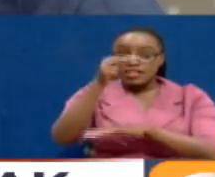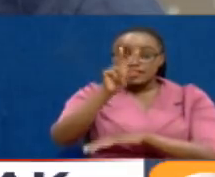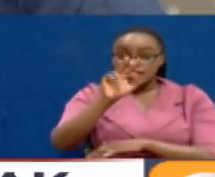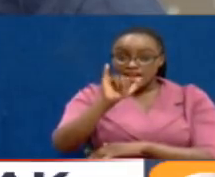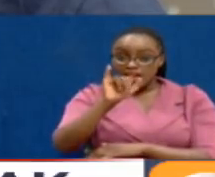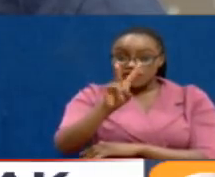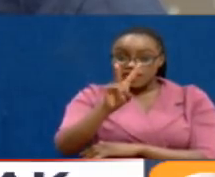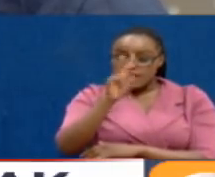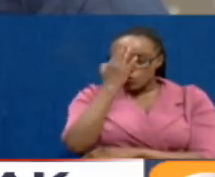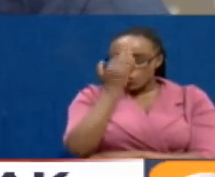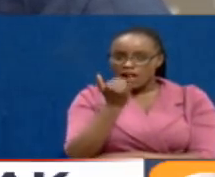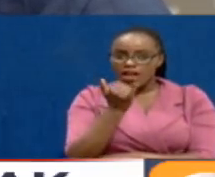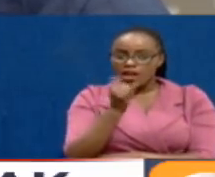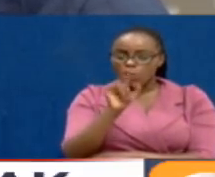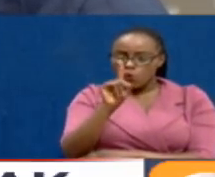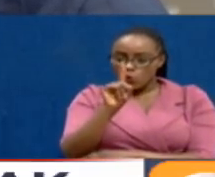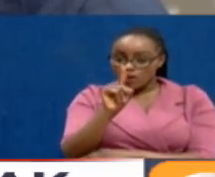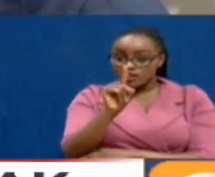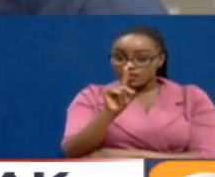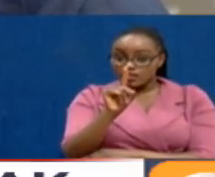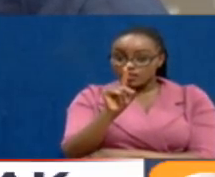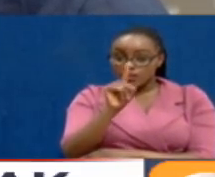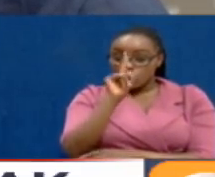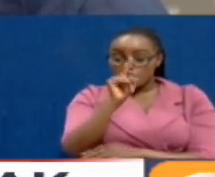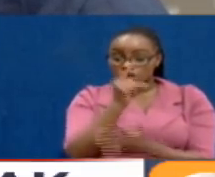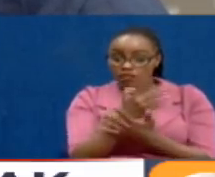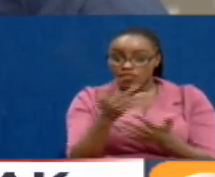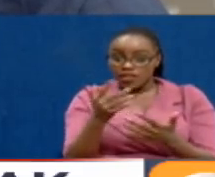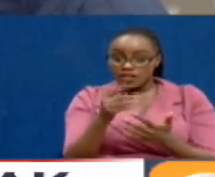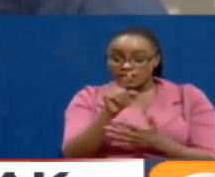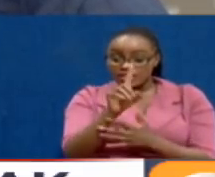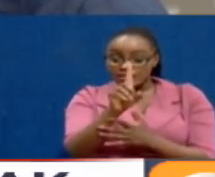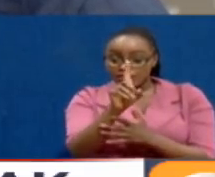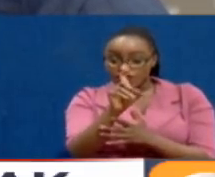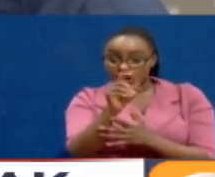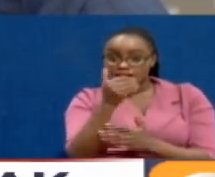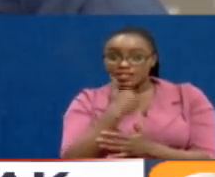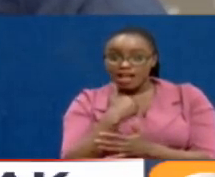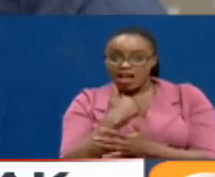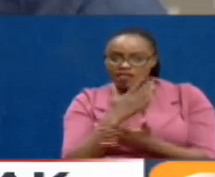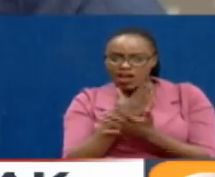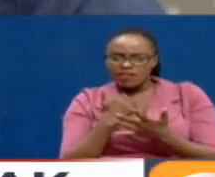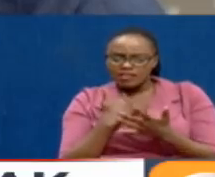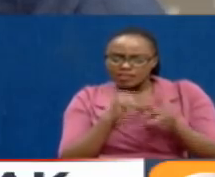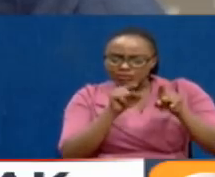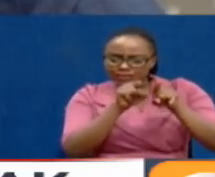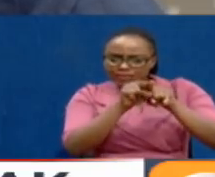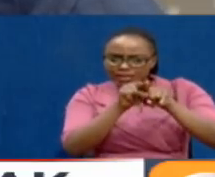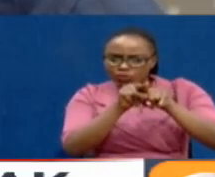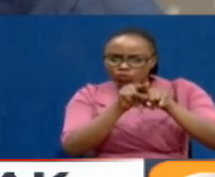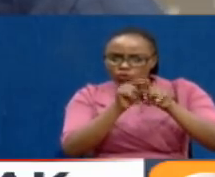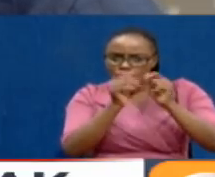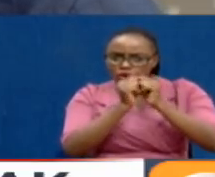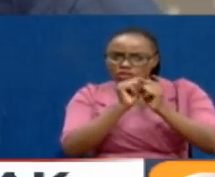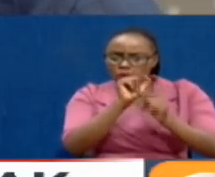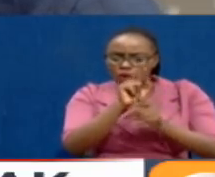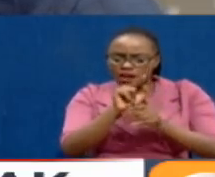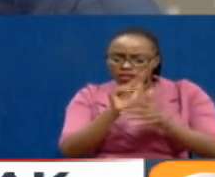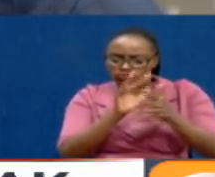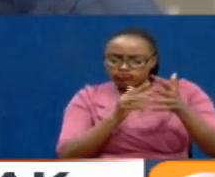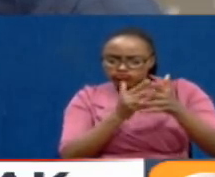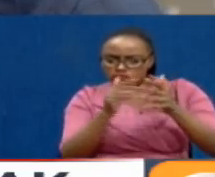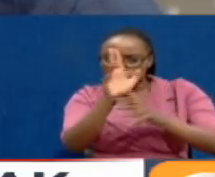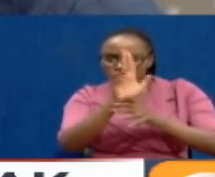because one of the structures in this virus seems to have some similarity with one of the structures